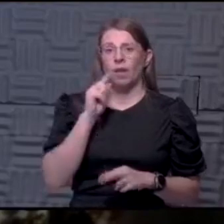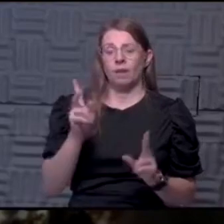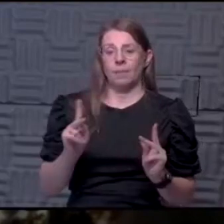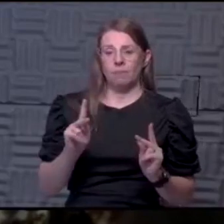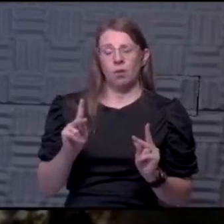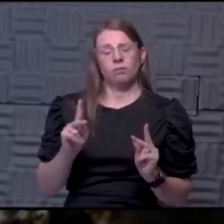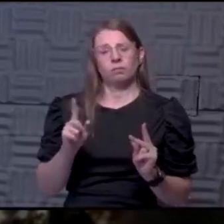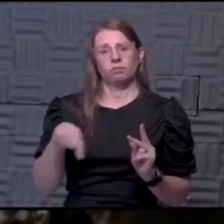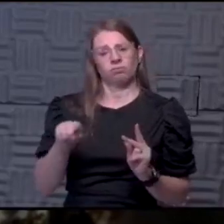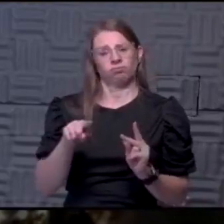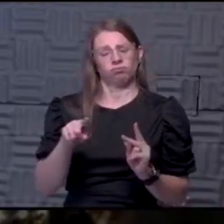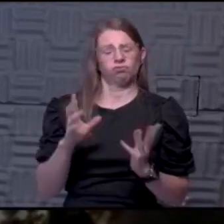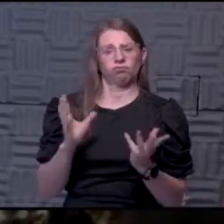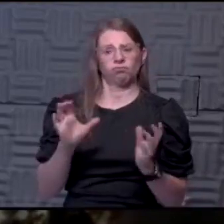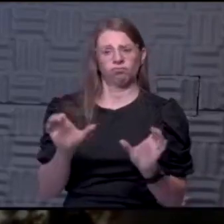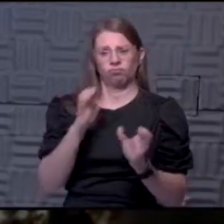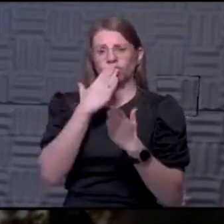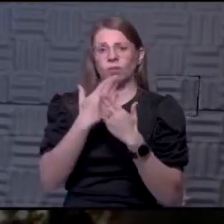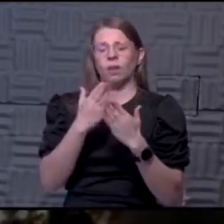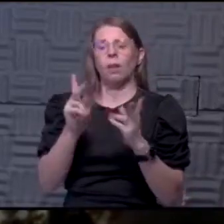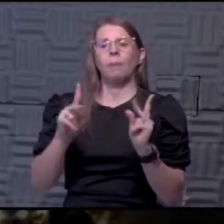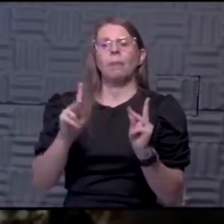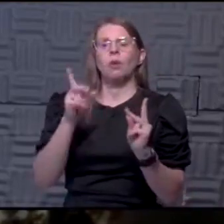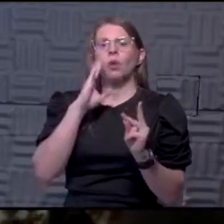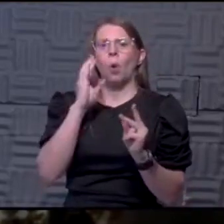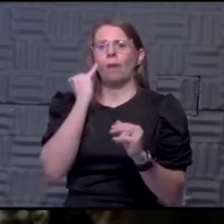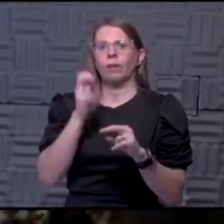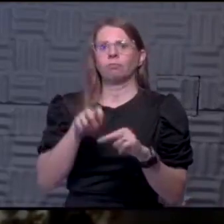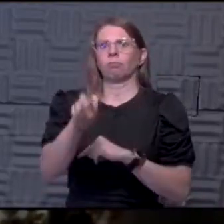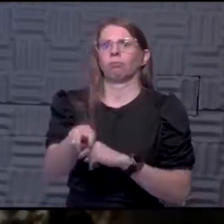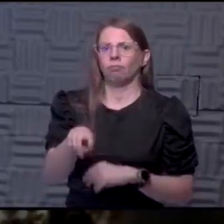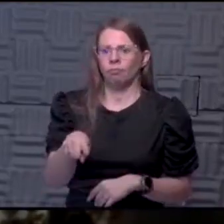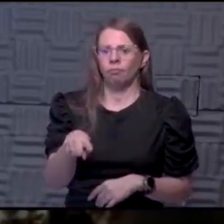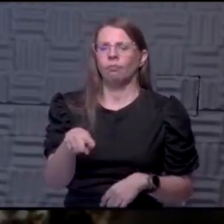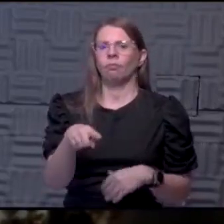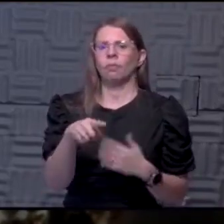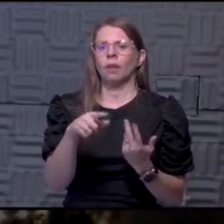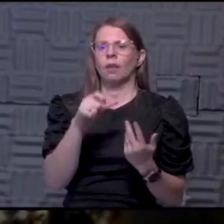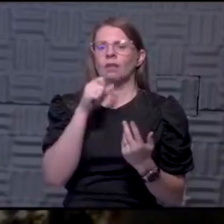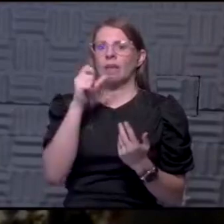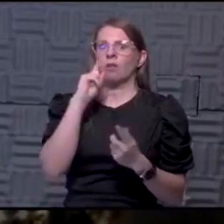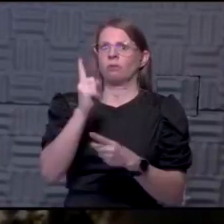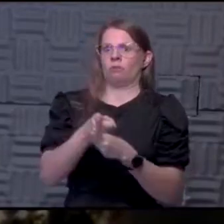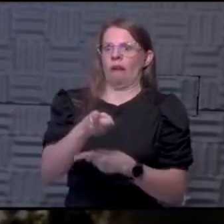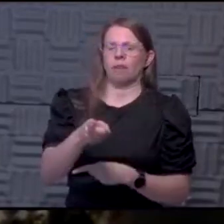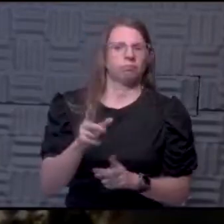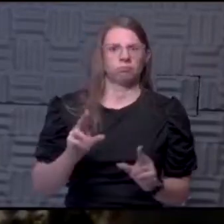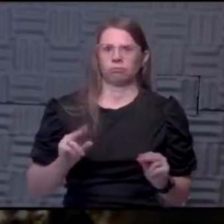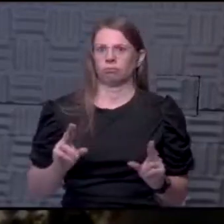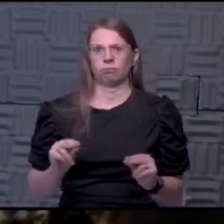in good faith. Everybody knows of somebody that's jumped the line, and nobody thinks that that's the right thing to do.